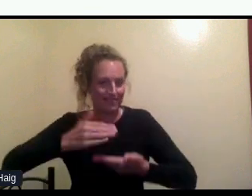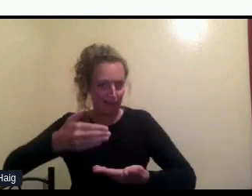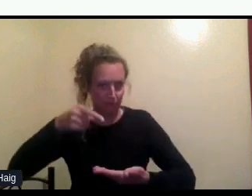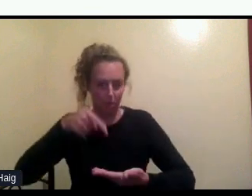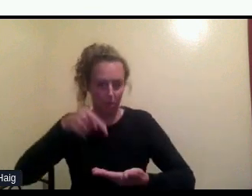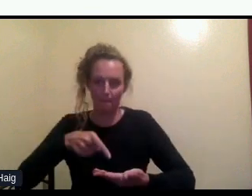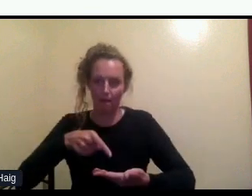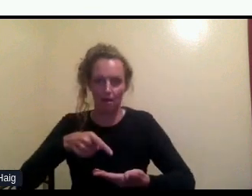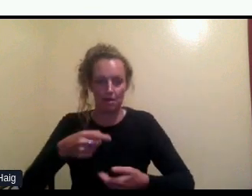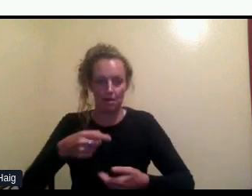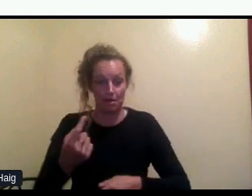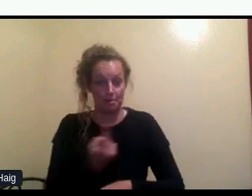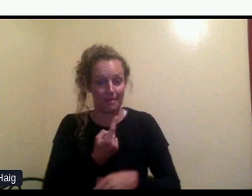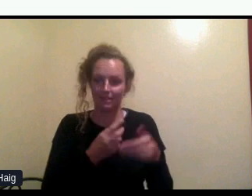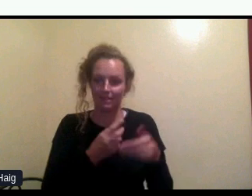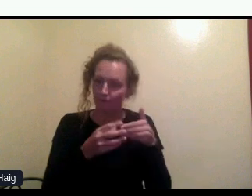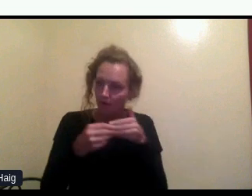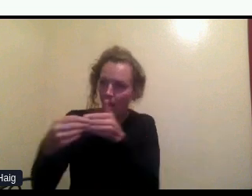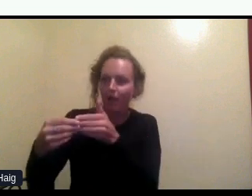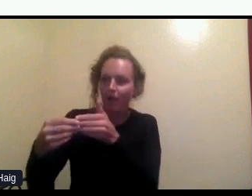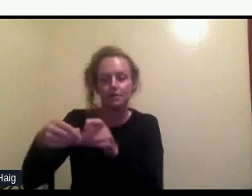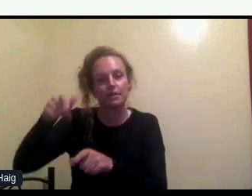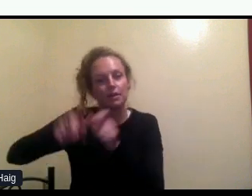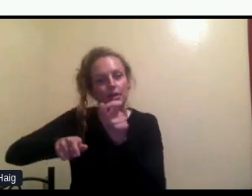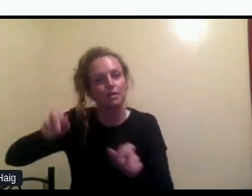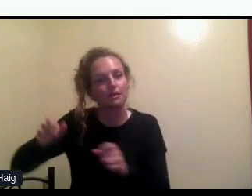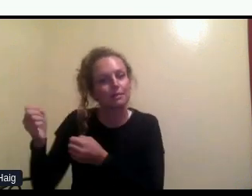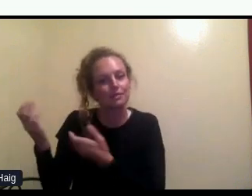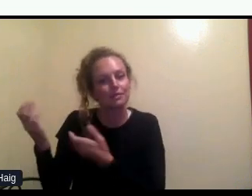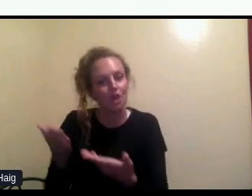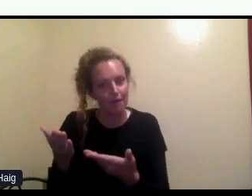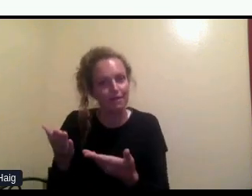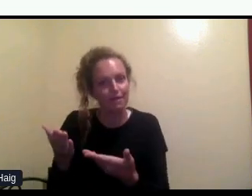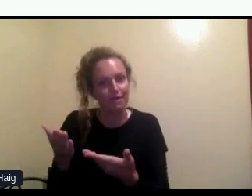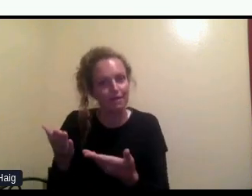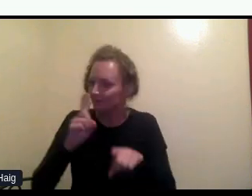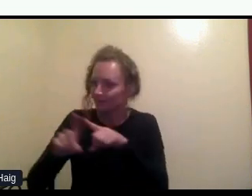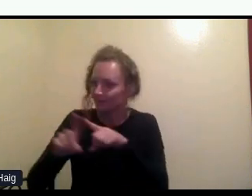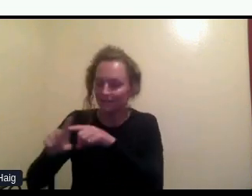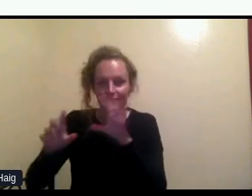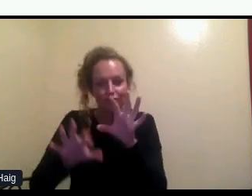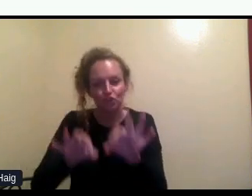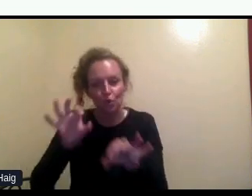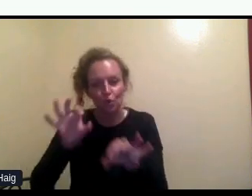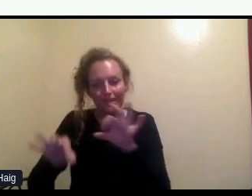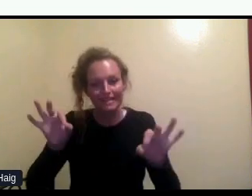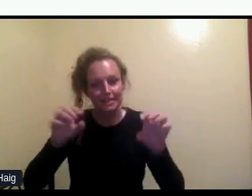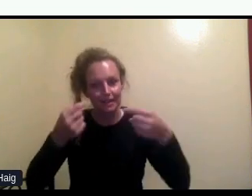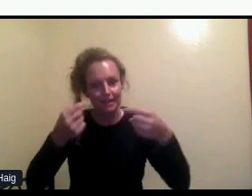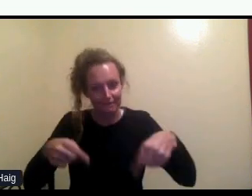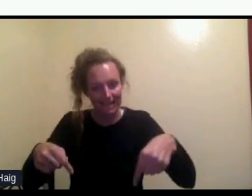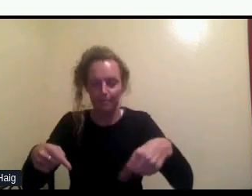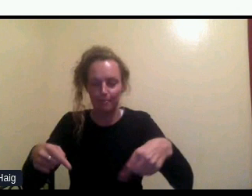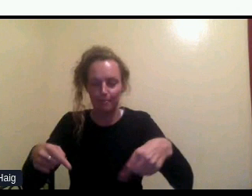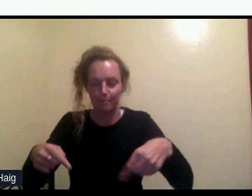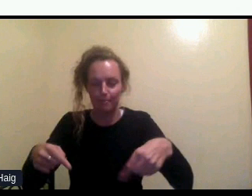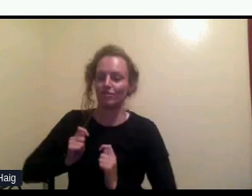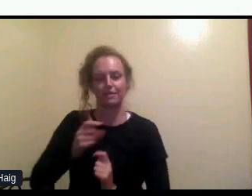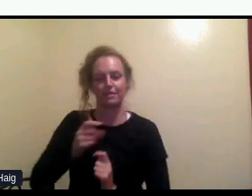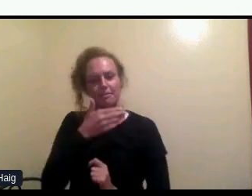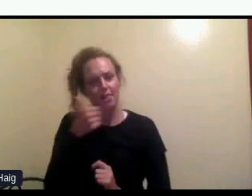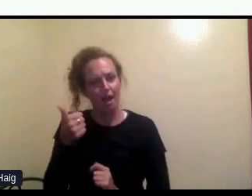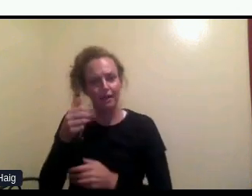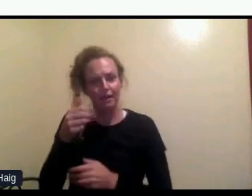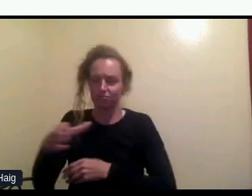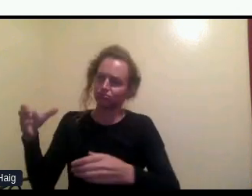completely guided by the customer services through the choices available without any pressure to buy. I was treated throughout politely with understanding and